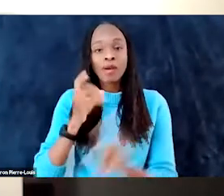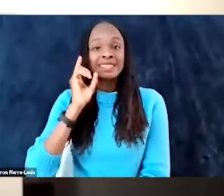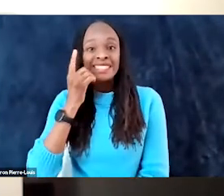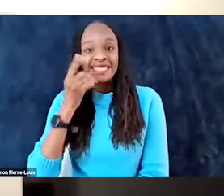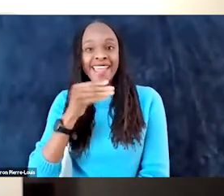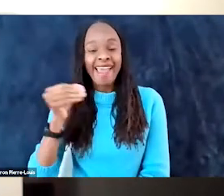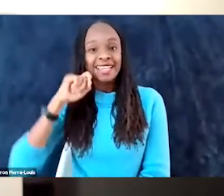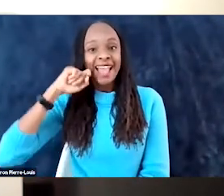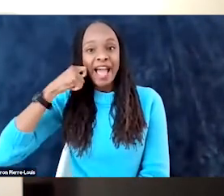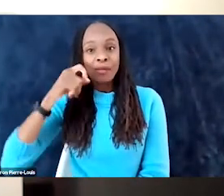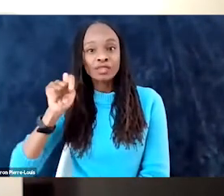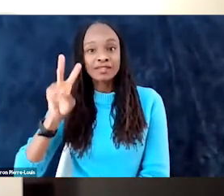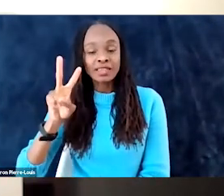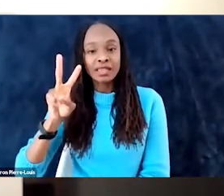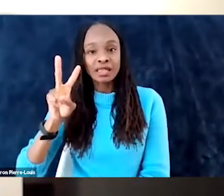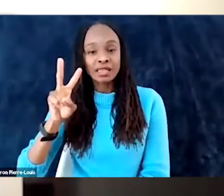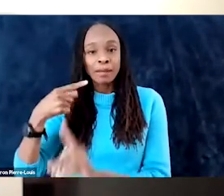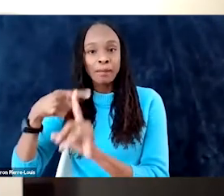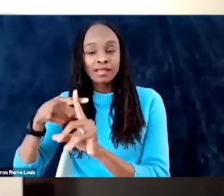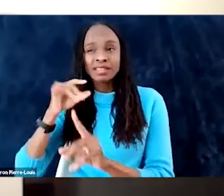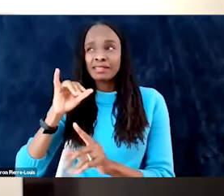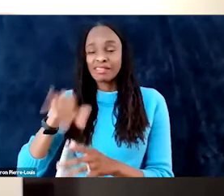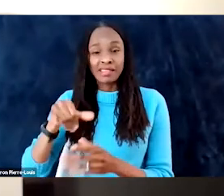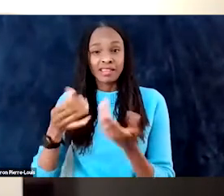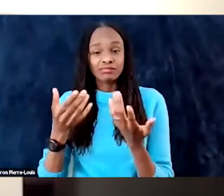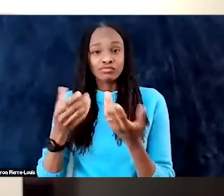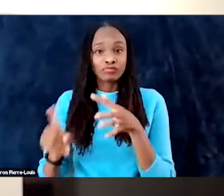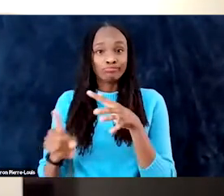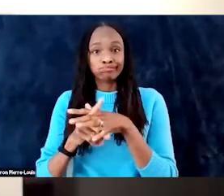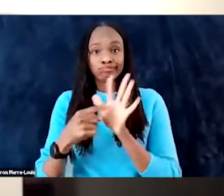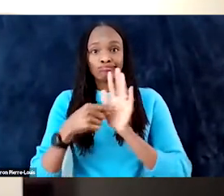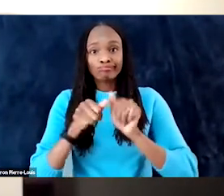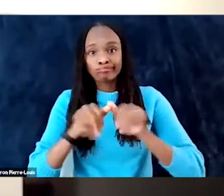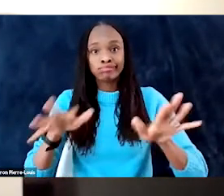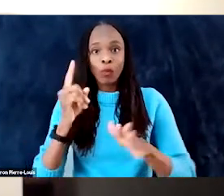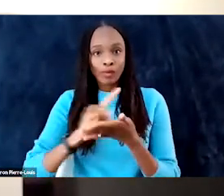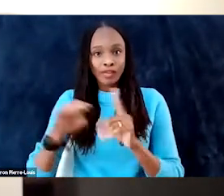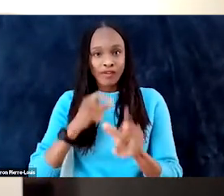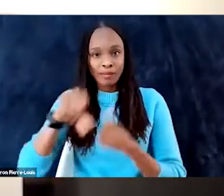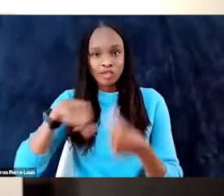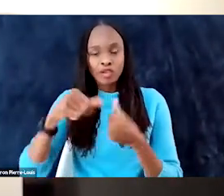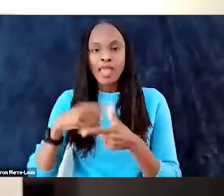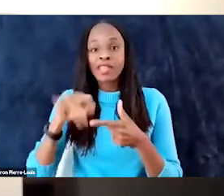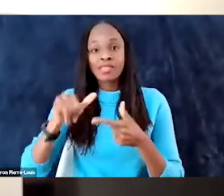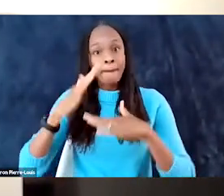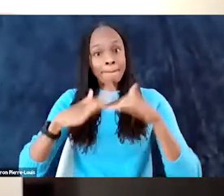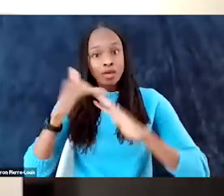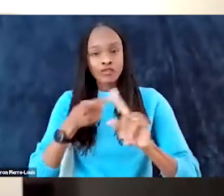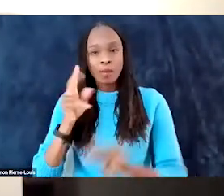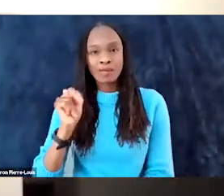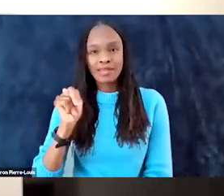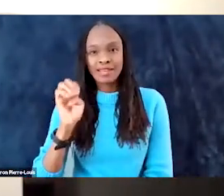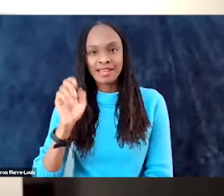Apple TV Plus, which came out within a week of each other. We're building, of course, on what Netflix had done. You know, keep